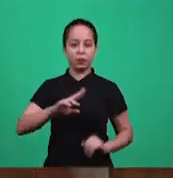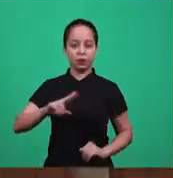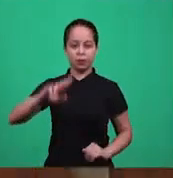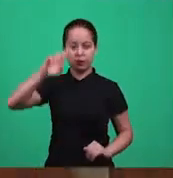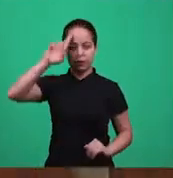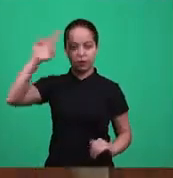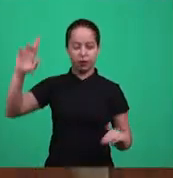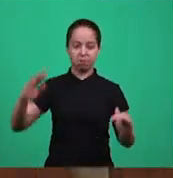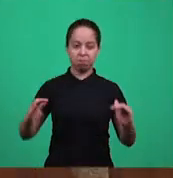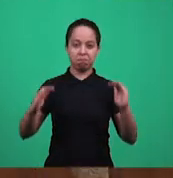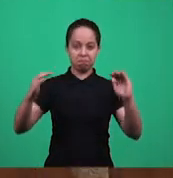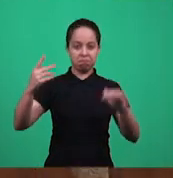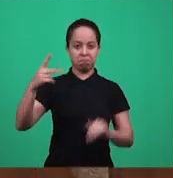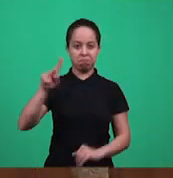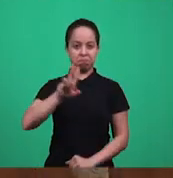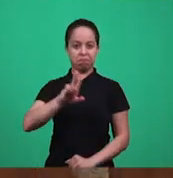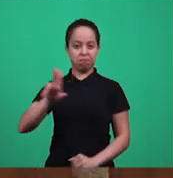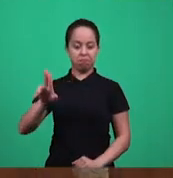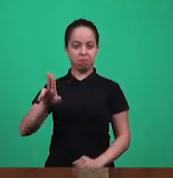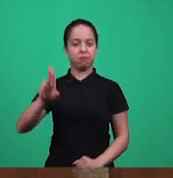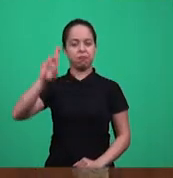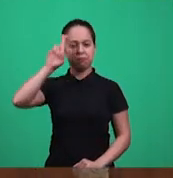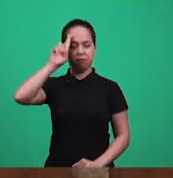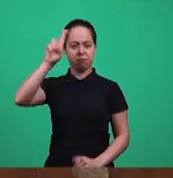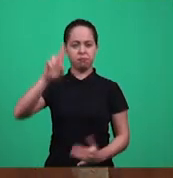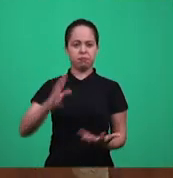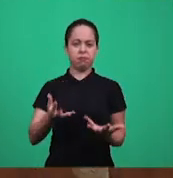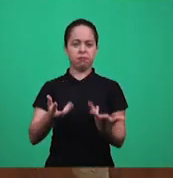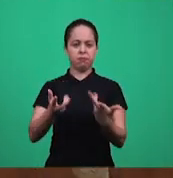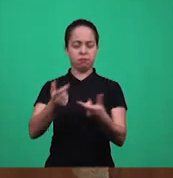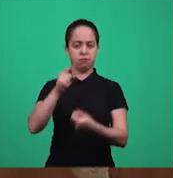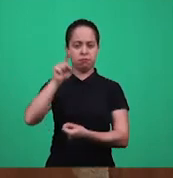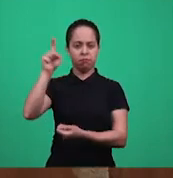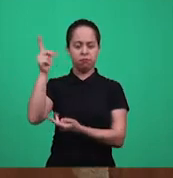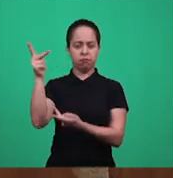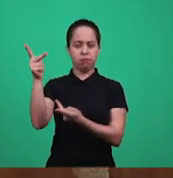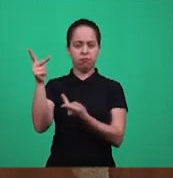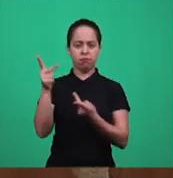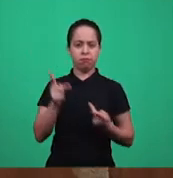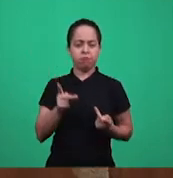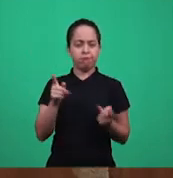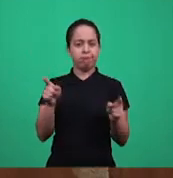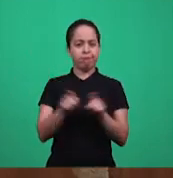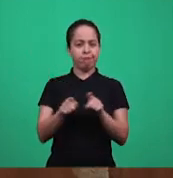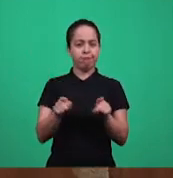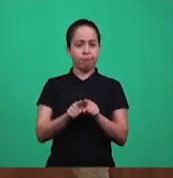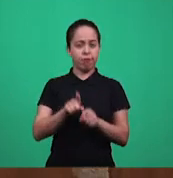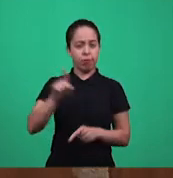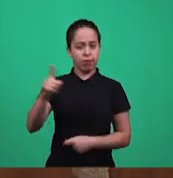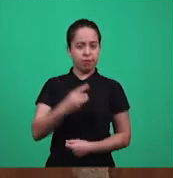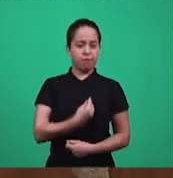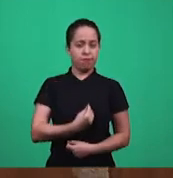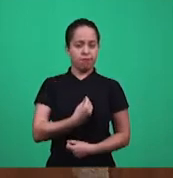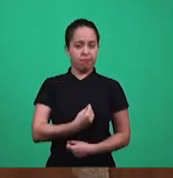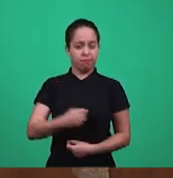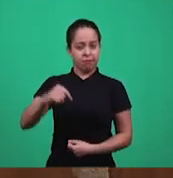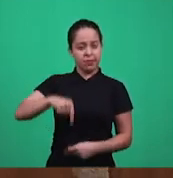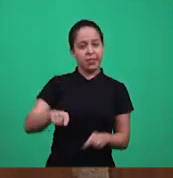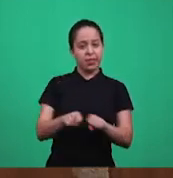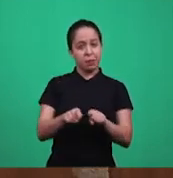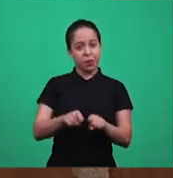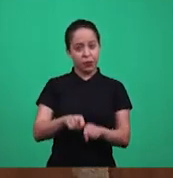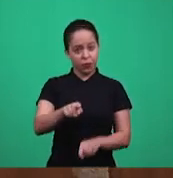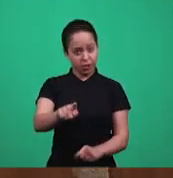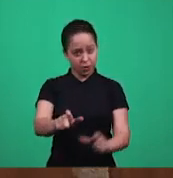Blessed be the name of the Lord, this wonderful God that visits us, that is here